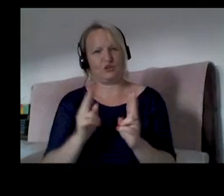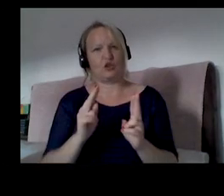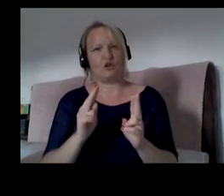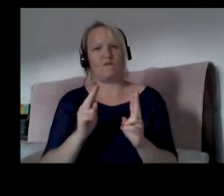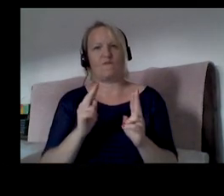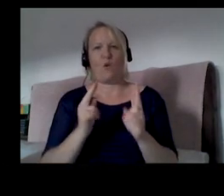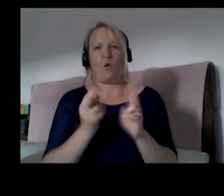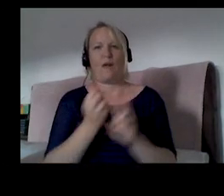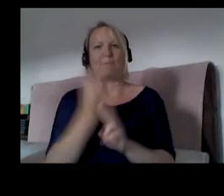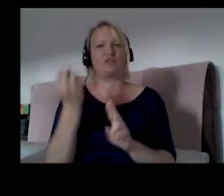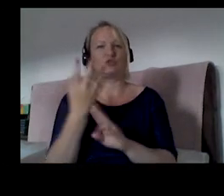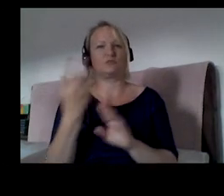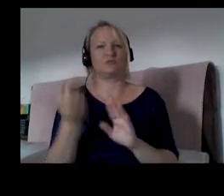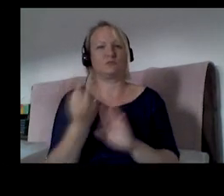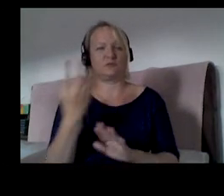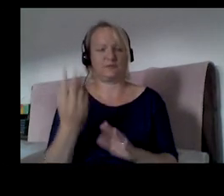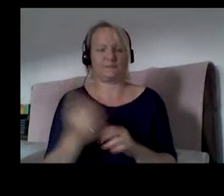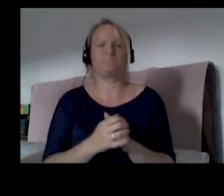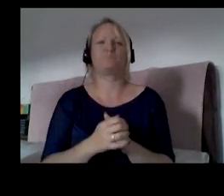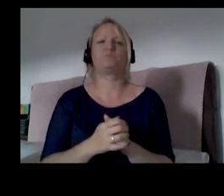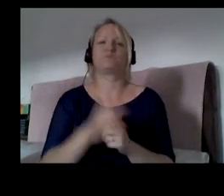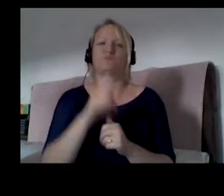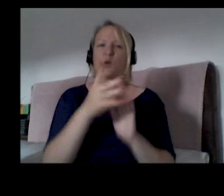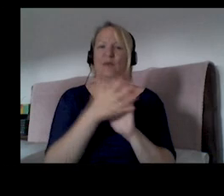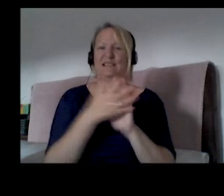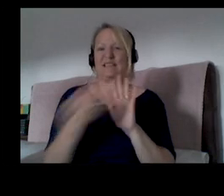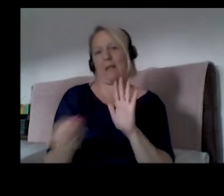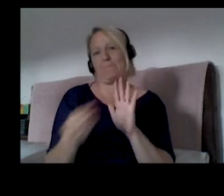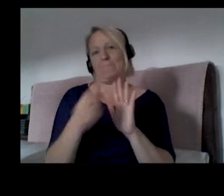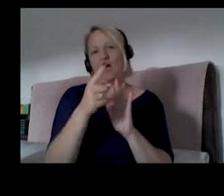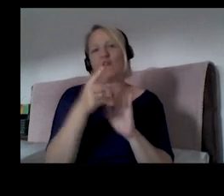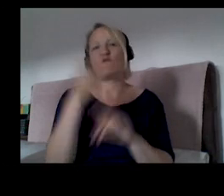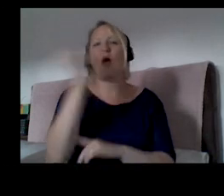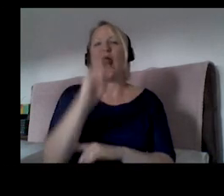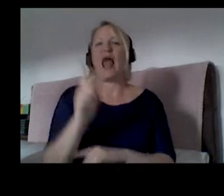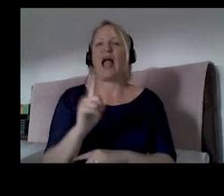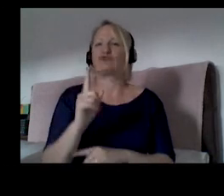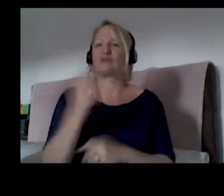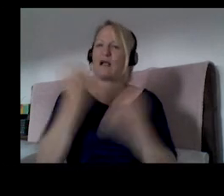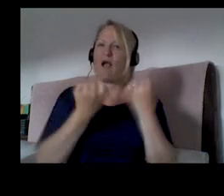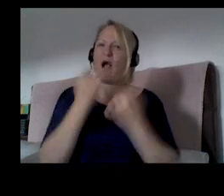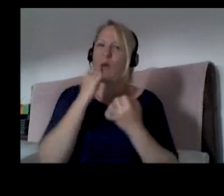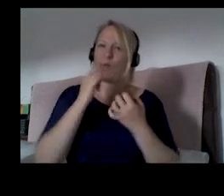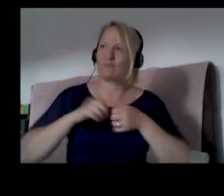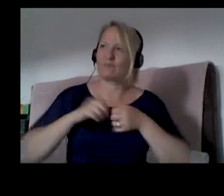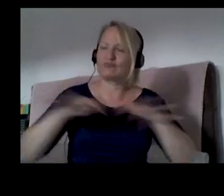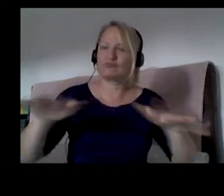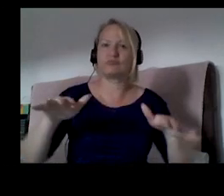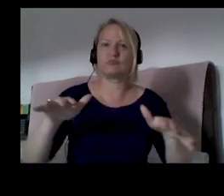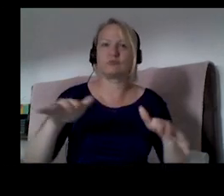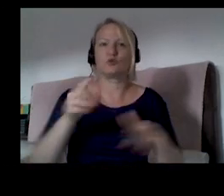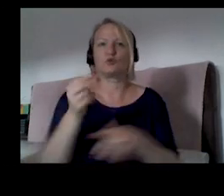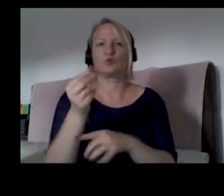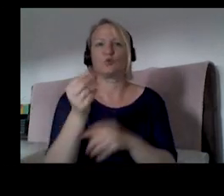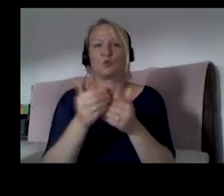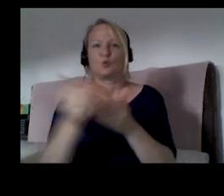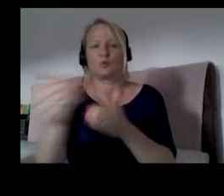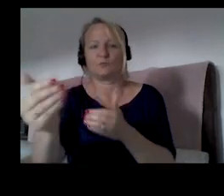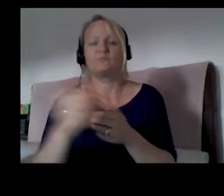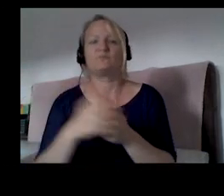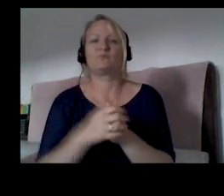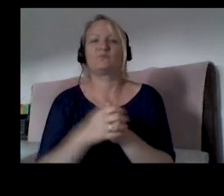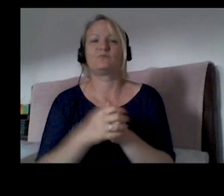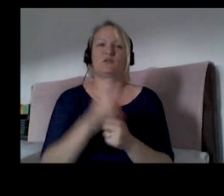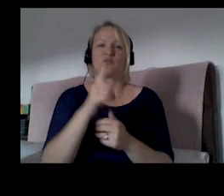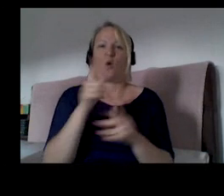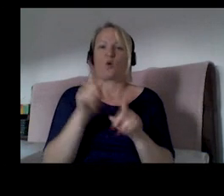There are expected to be reductions in vehicle emissions over this period, for example, due to the uptake of electric and